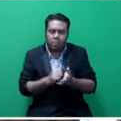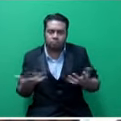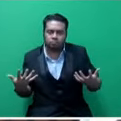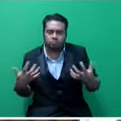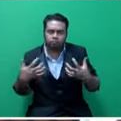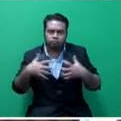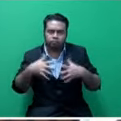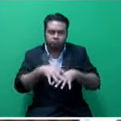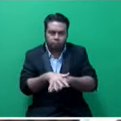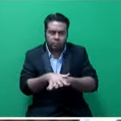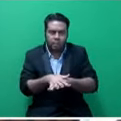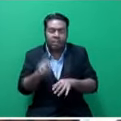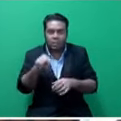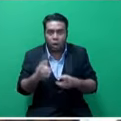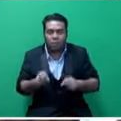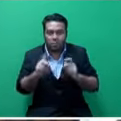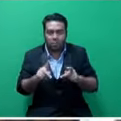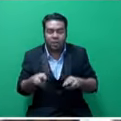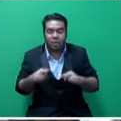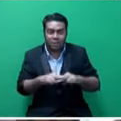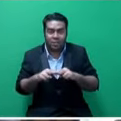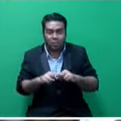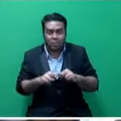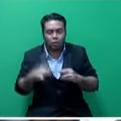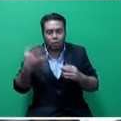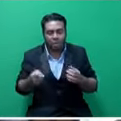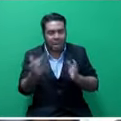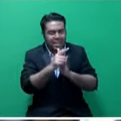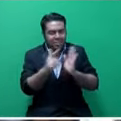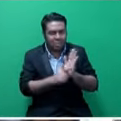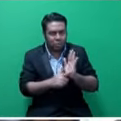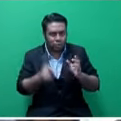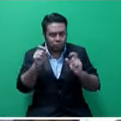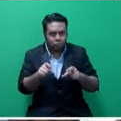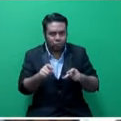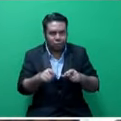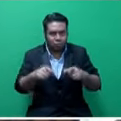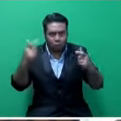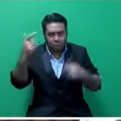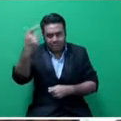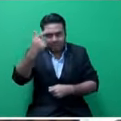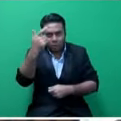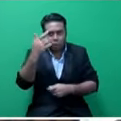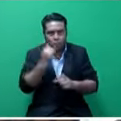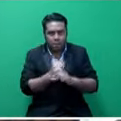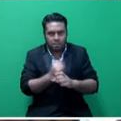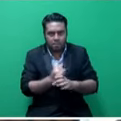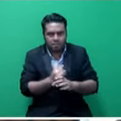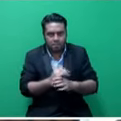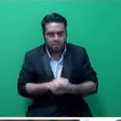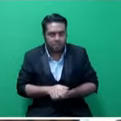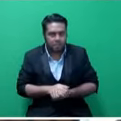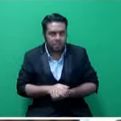cyber-related issues, and this is an opportunity for Fiji to have legislation dedicated to cybercrime and related matters. Mr.